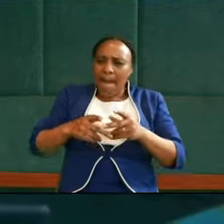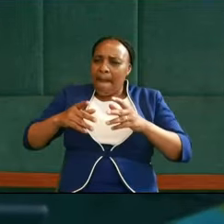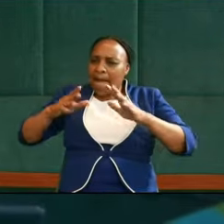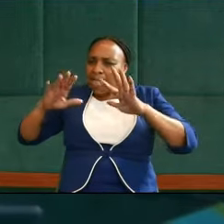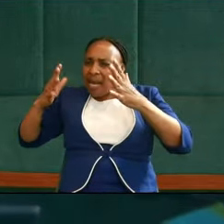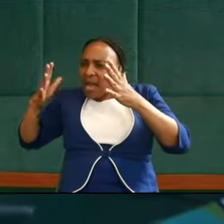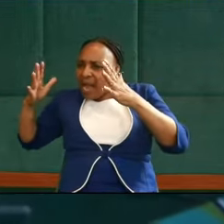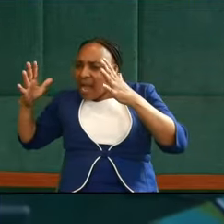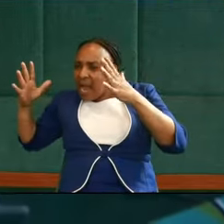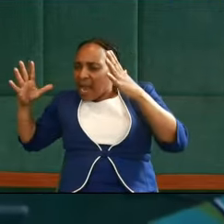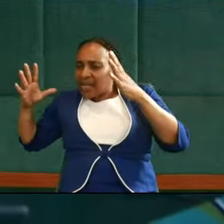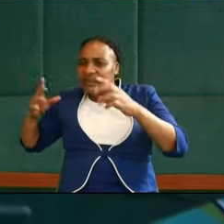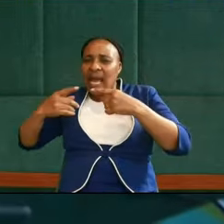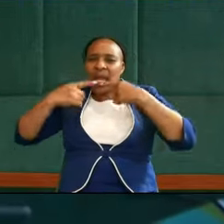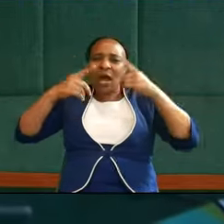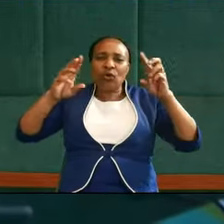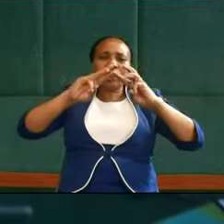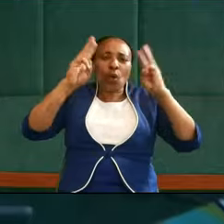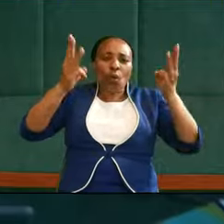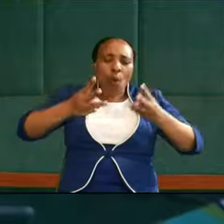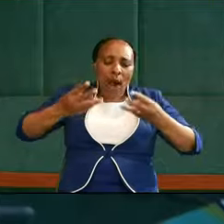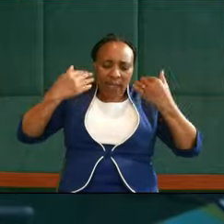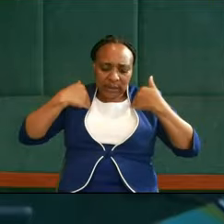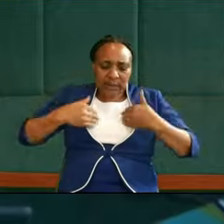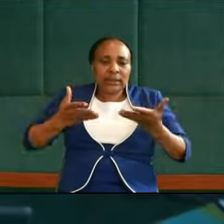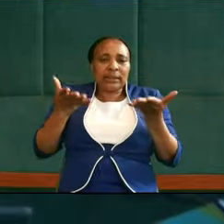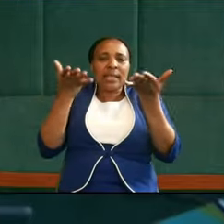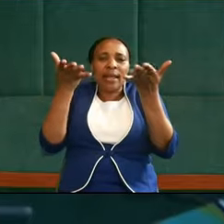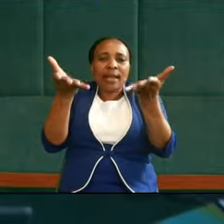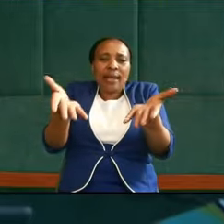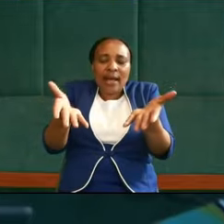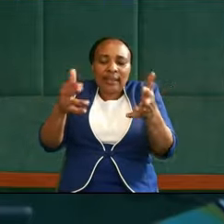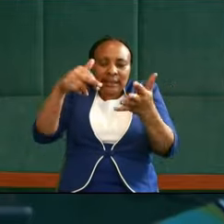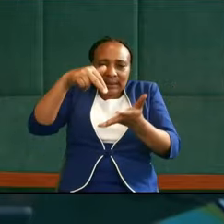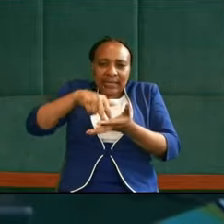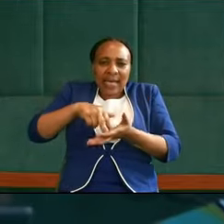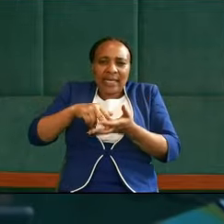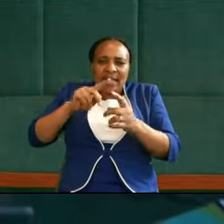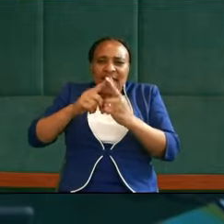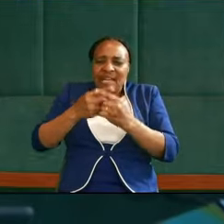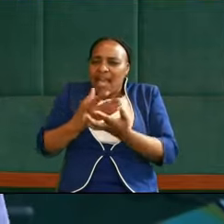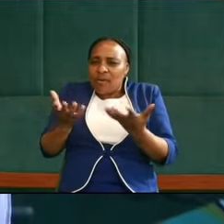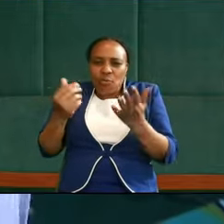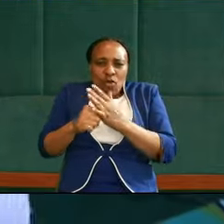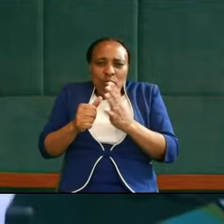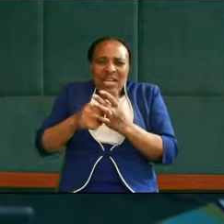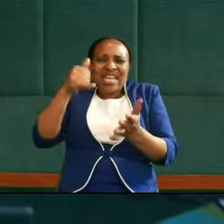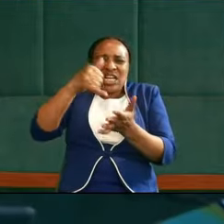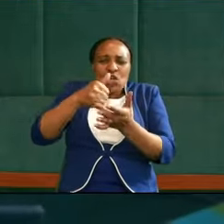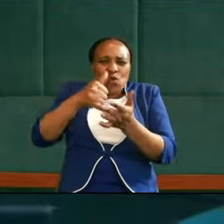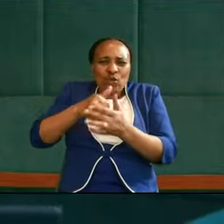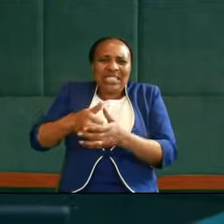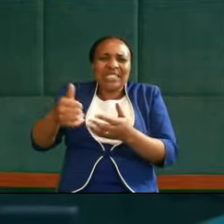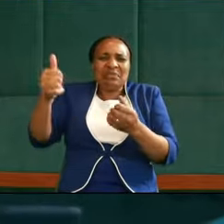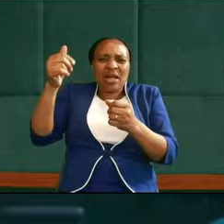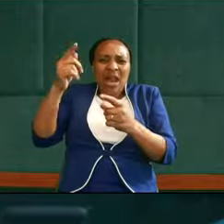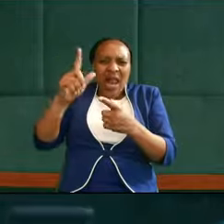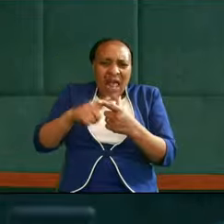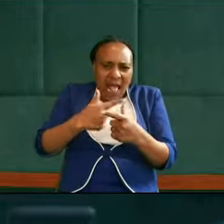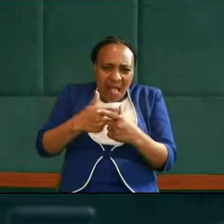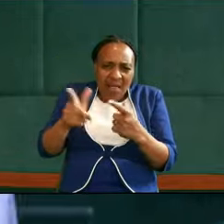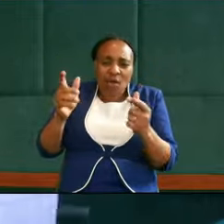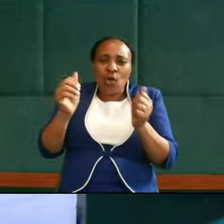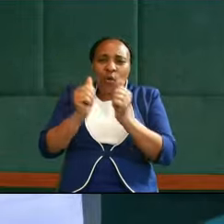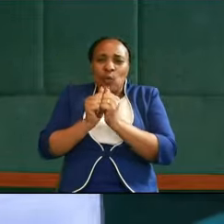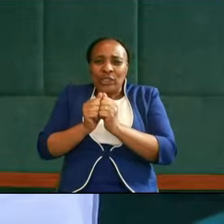They declare to the world, here is our stand on issue upon issue, including homosexuality, including